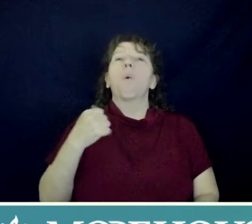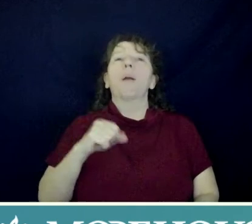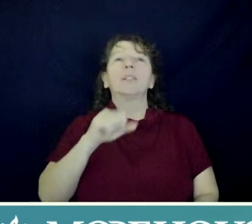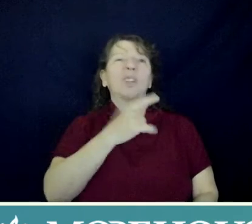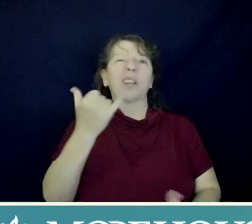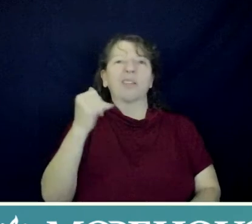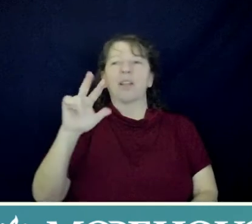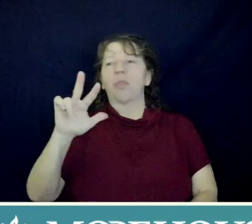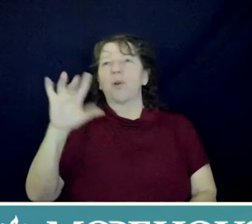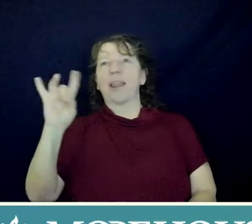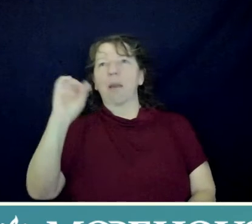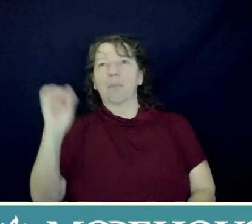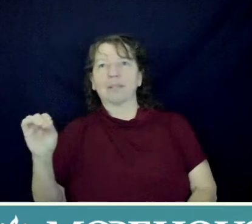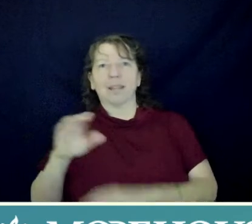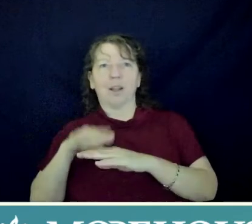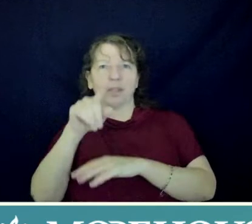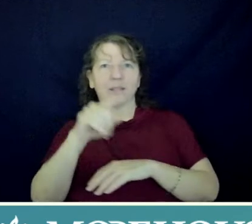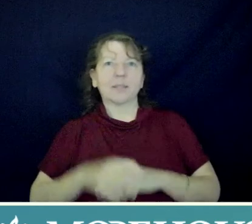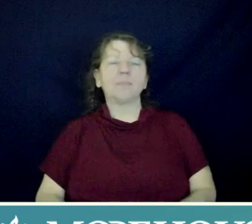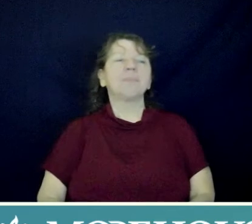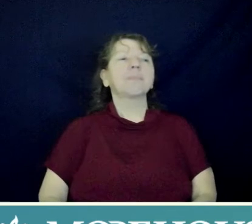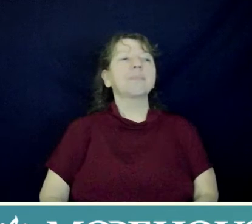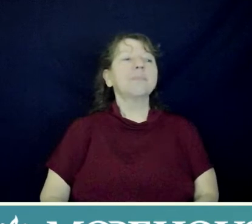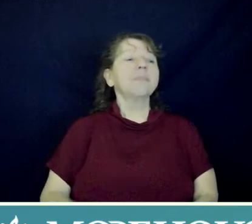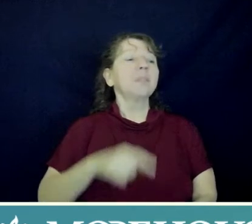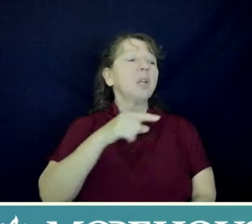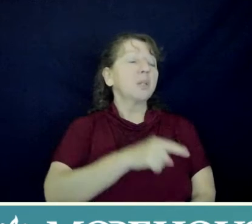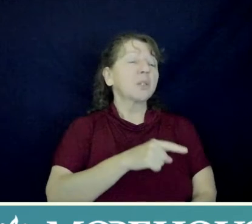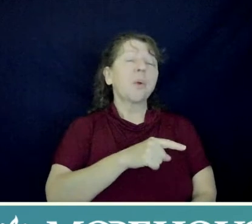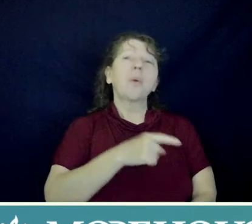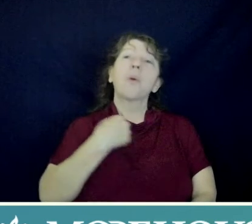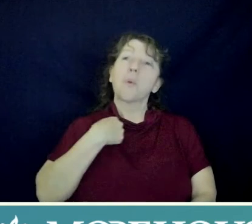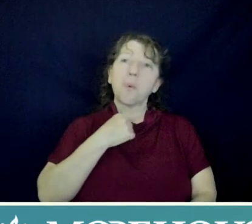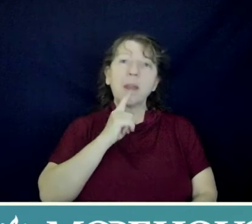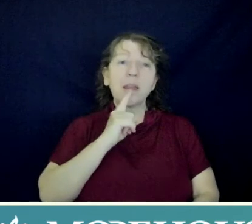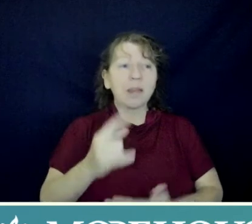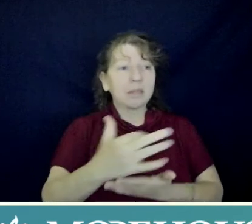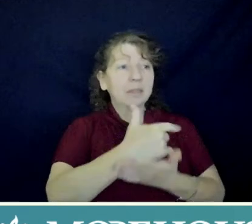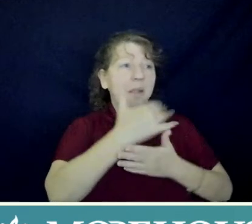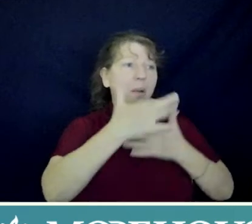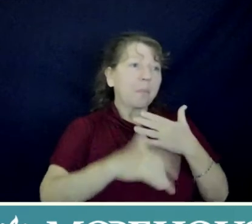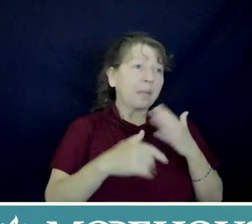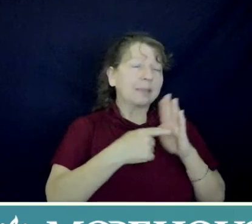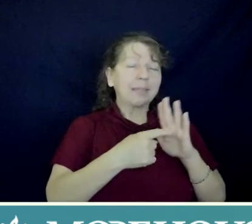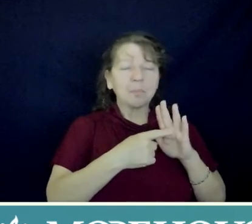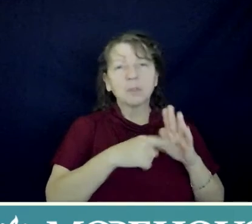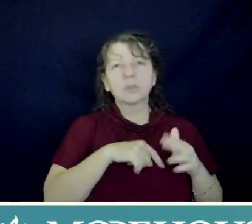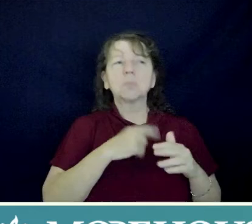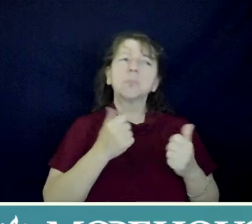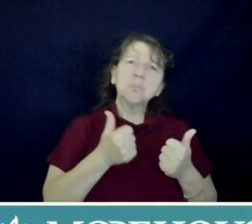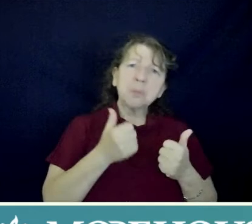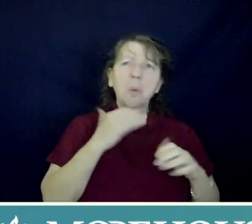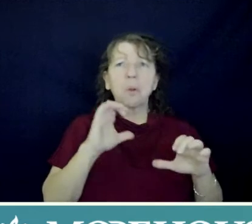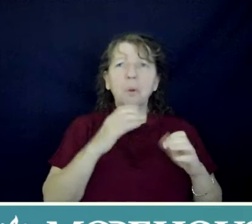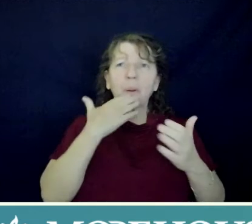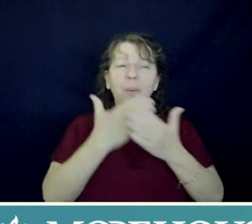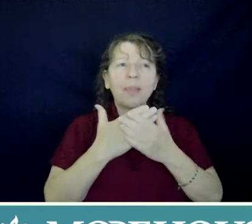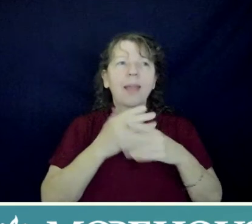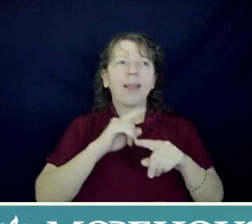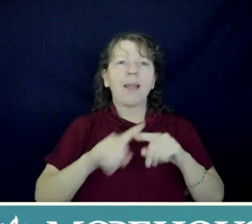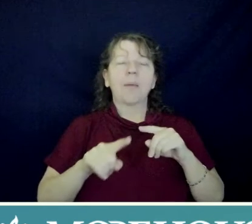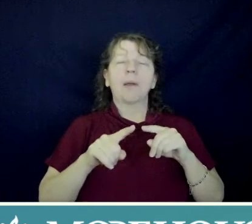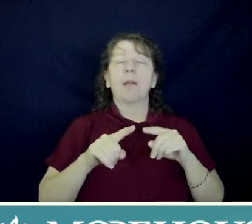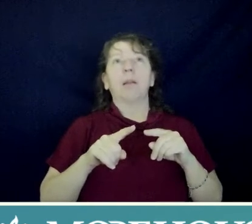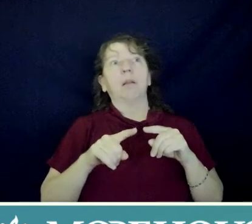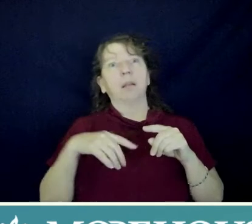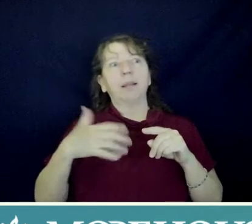worked on. So we do a great job in collecting blood samples from all eligible clients, but just given the supply chain challenges that